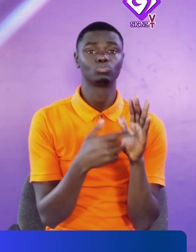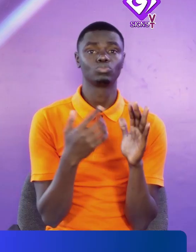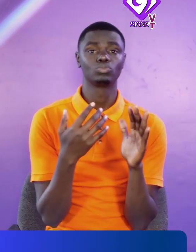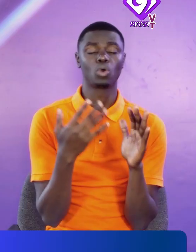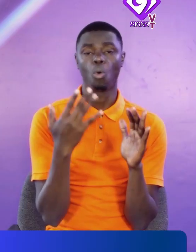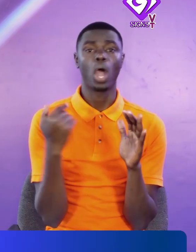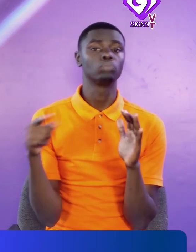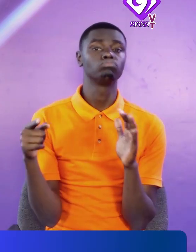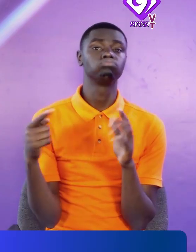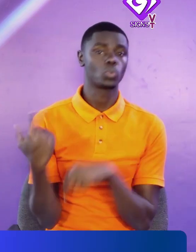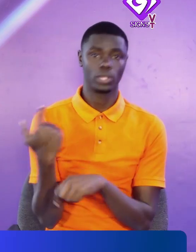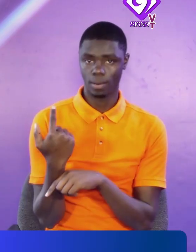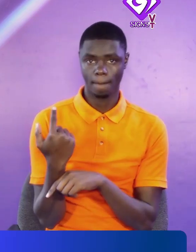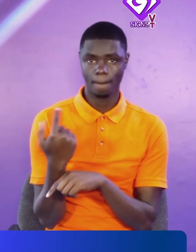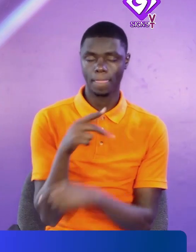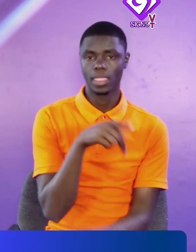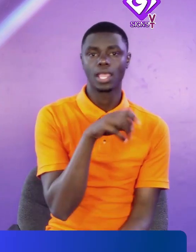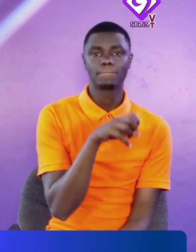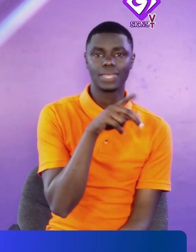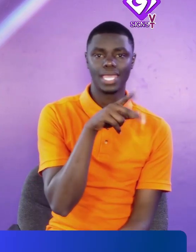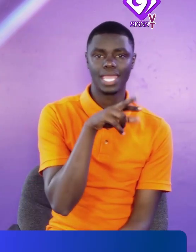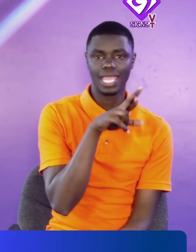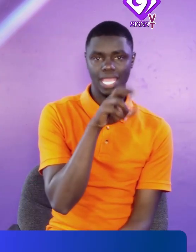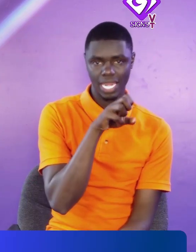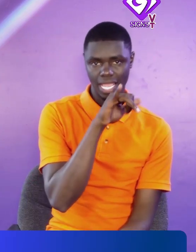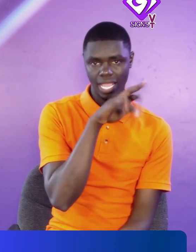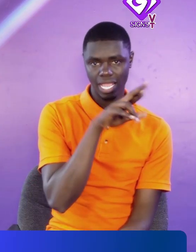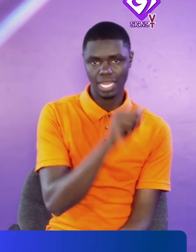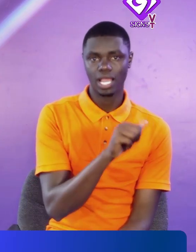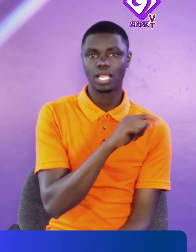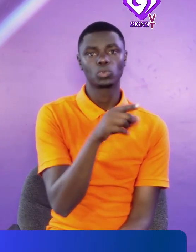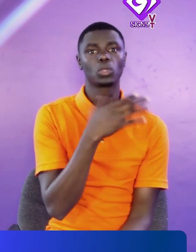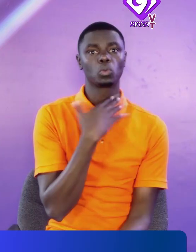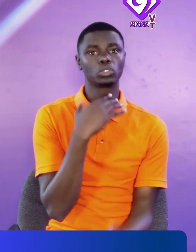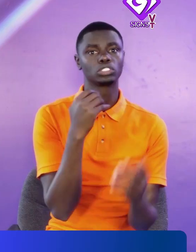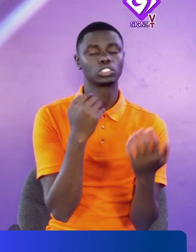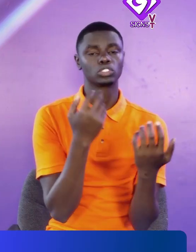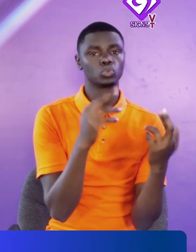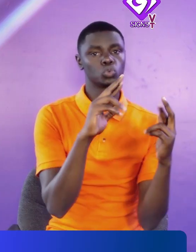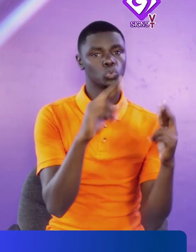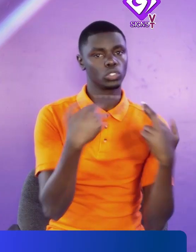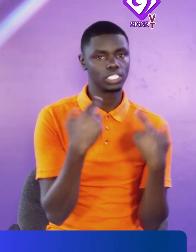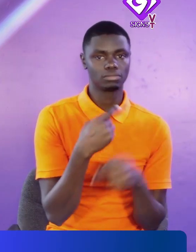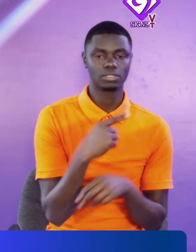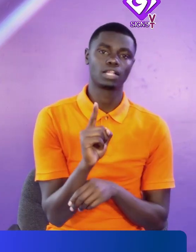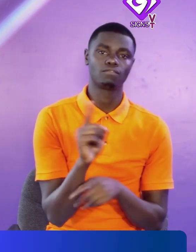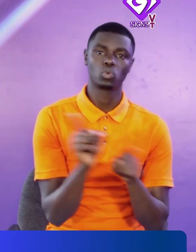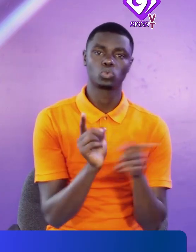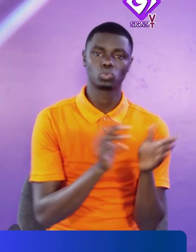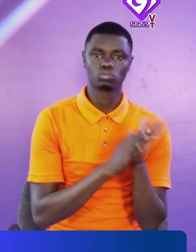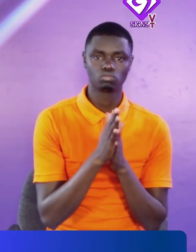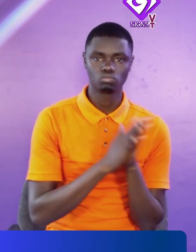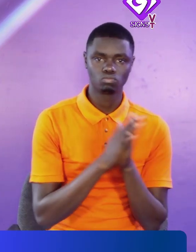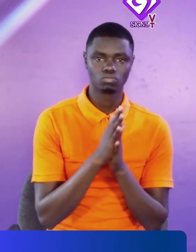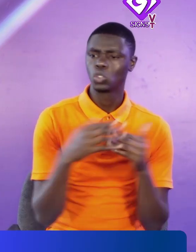mshindi. Na Pereira pia anakuja hapa akitaka kujiredeem, yani redemption na motivation, kwa sababu after this fight